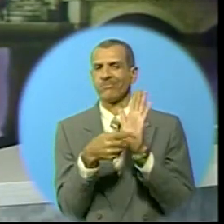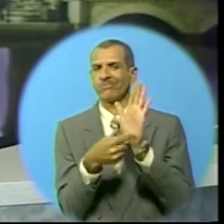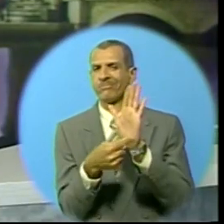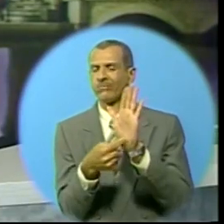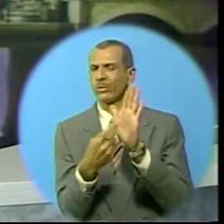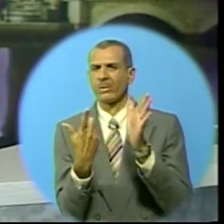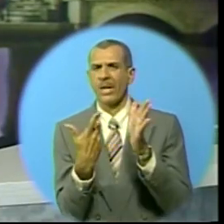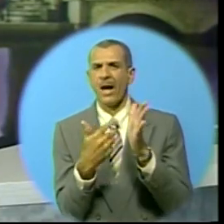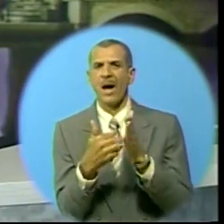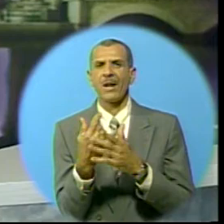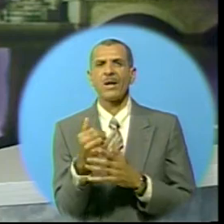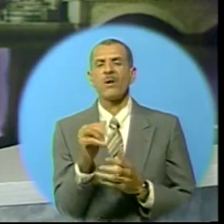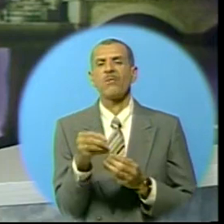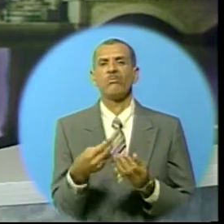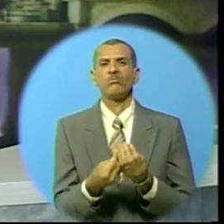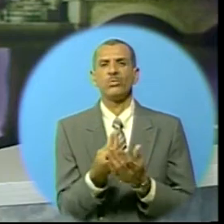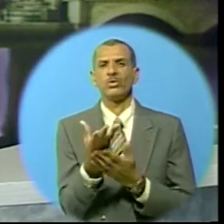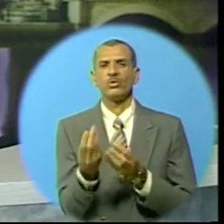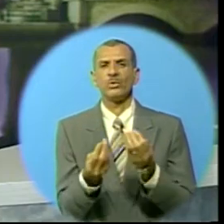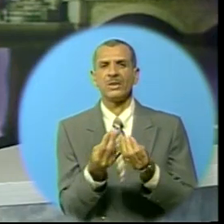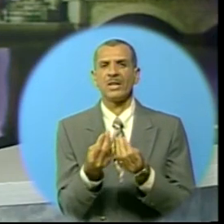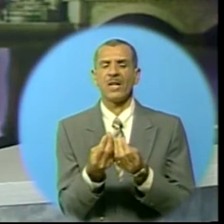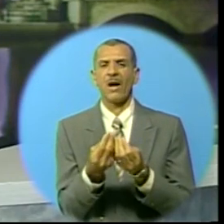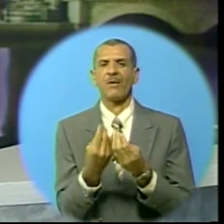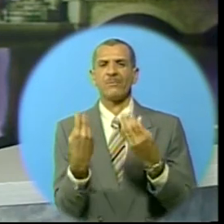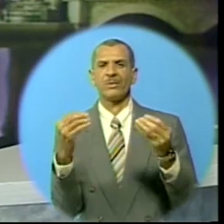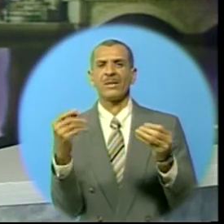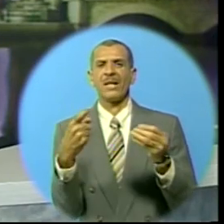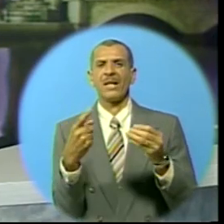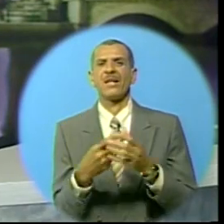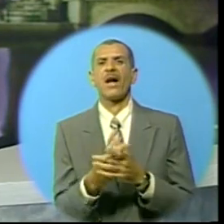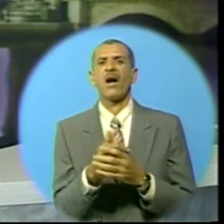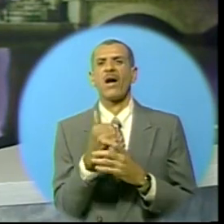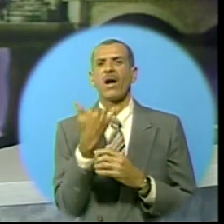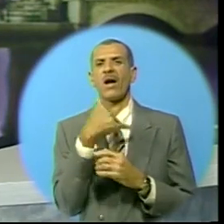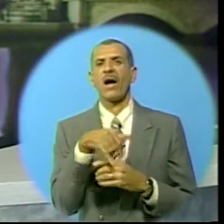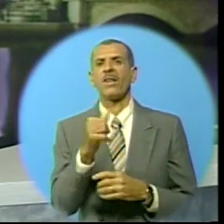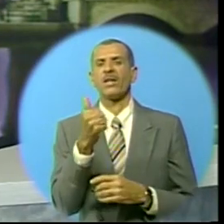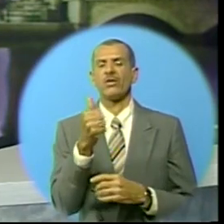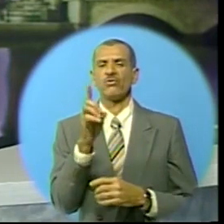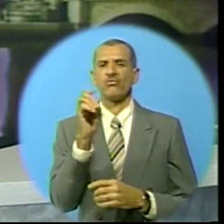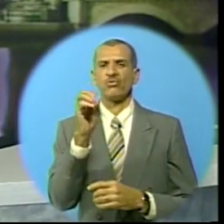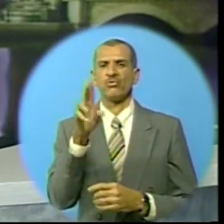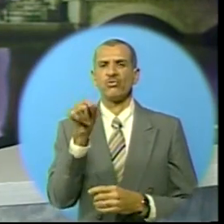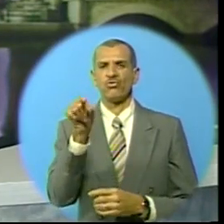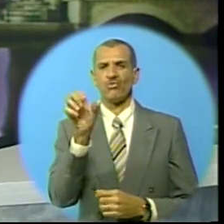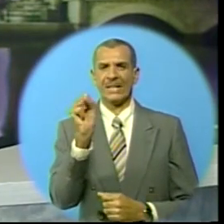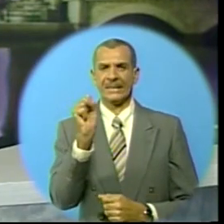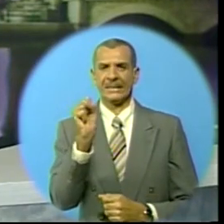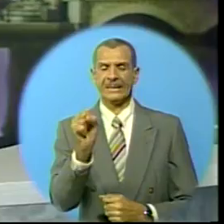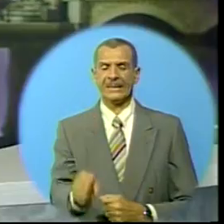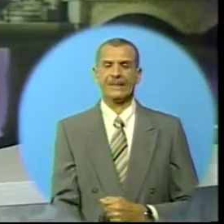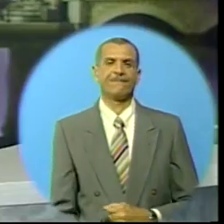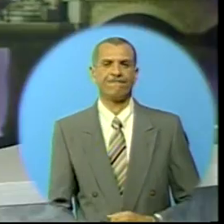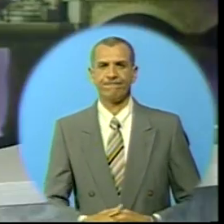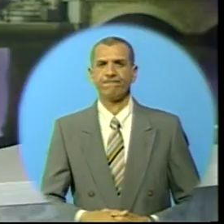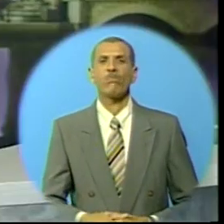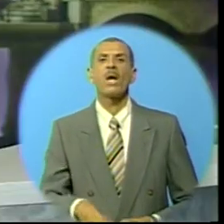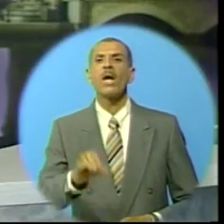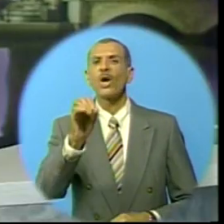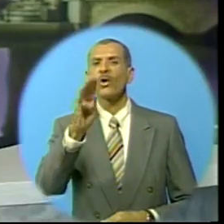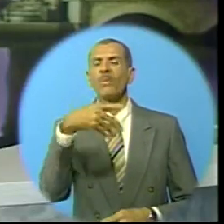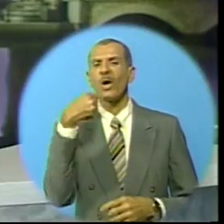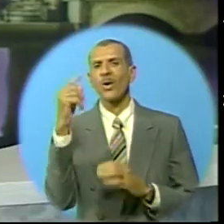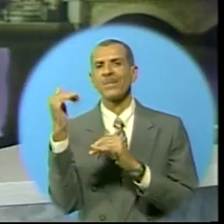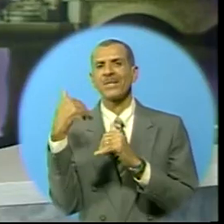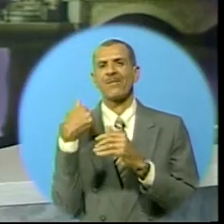production, trafficking, or consumption of methamphetamines or other designer drugs. Cuba is hoping to have a